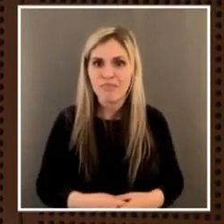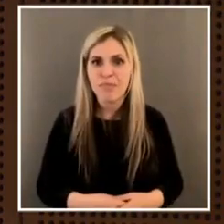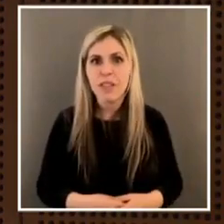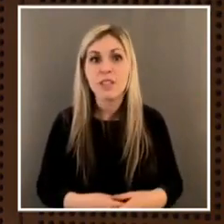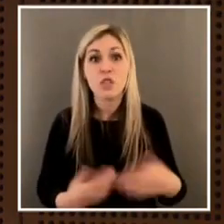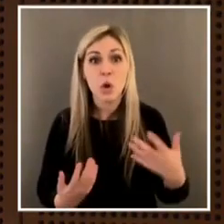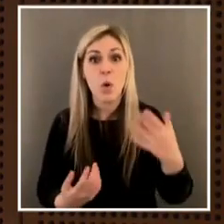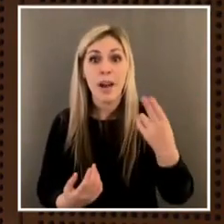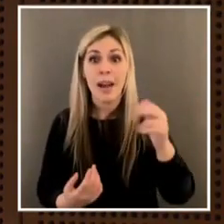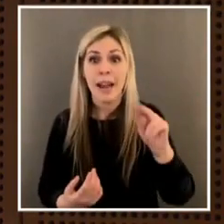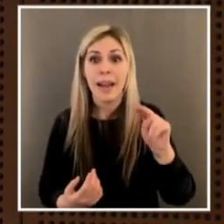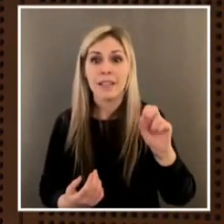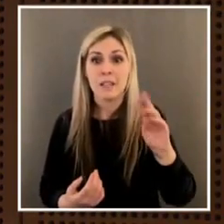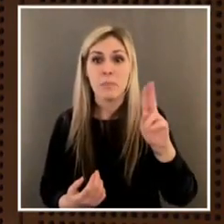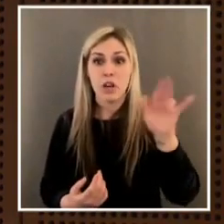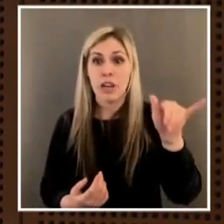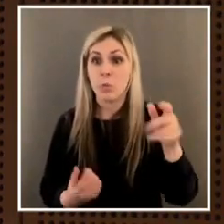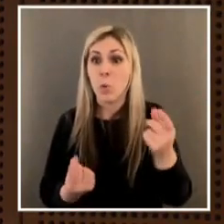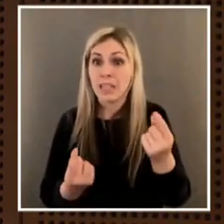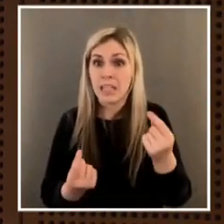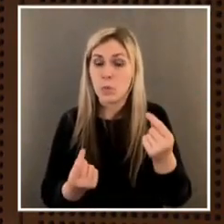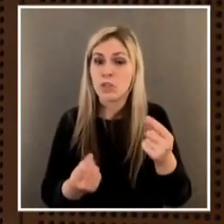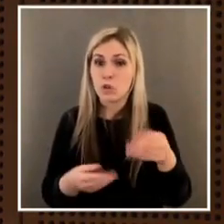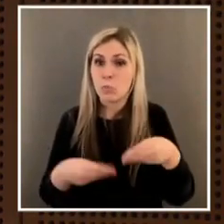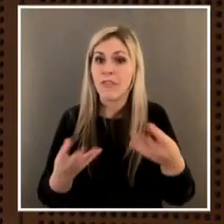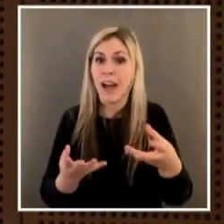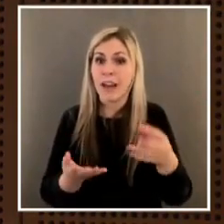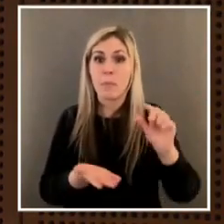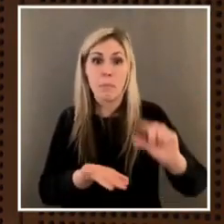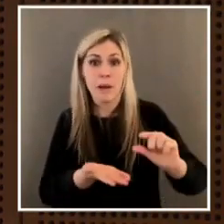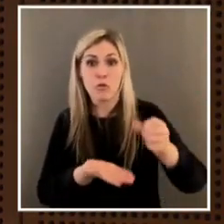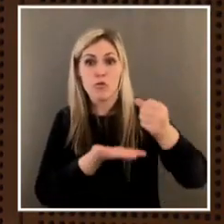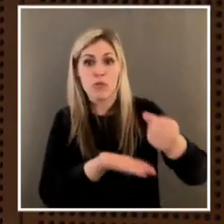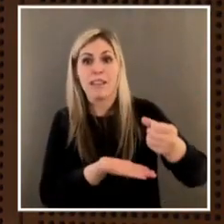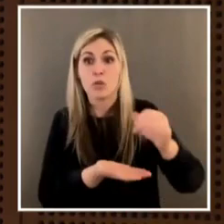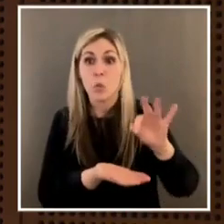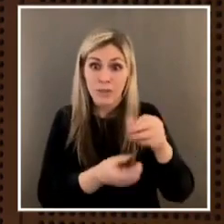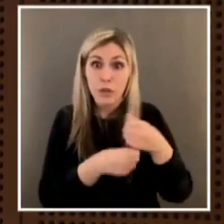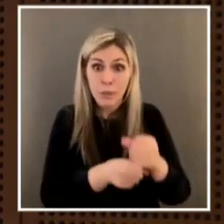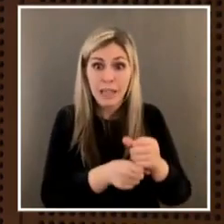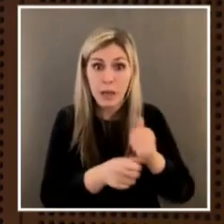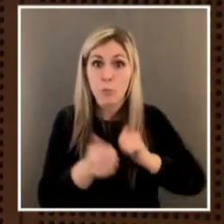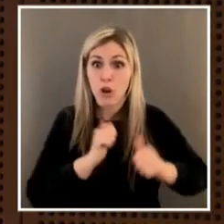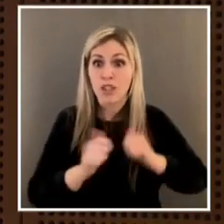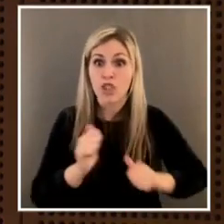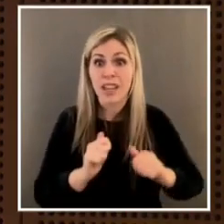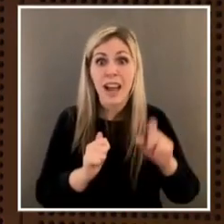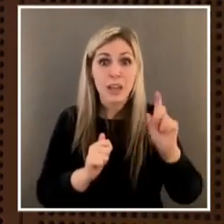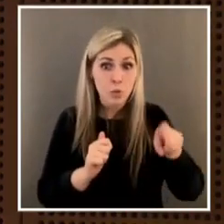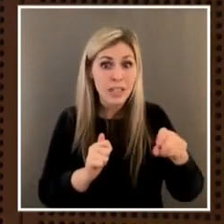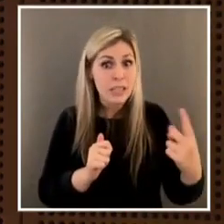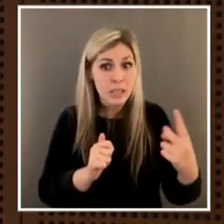micro-grants. Anamari, if you were making a production and you needed an equity actor and you didn't have it in your